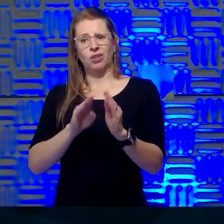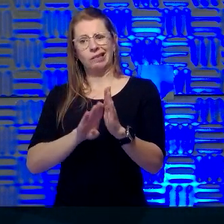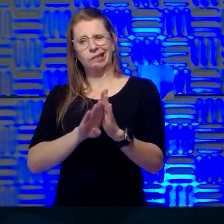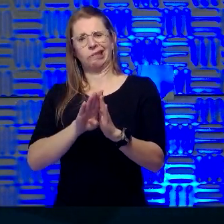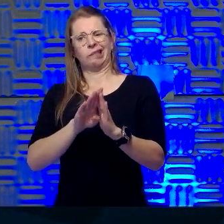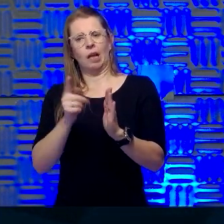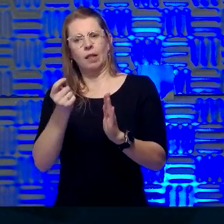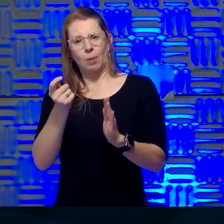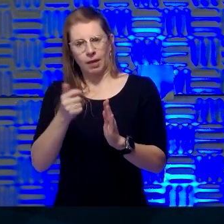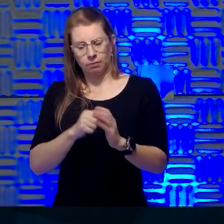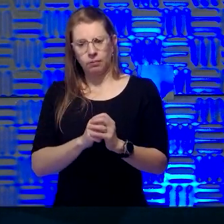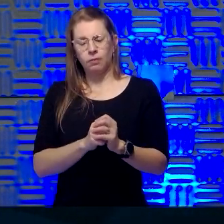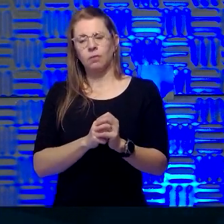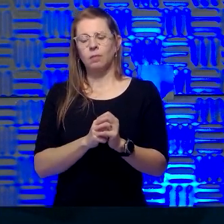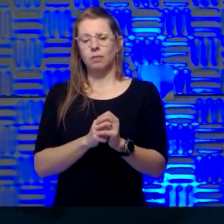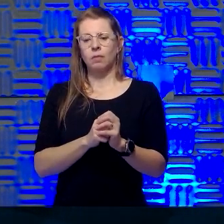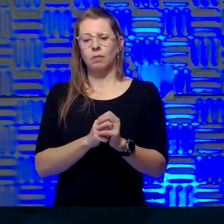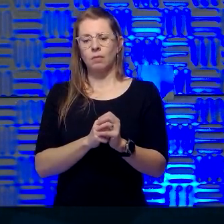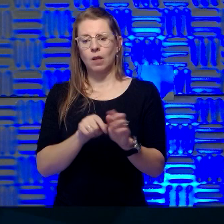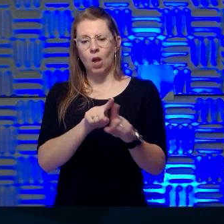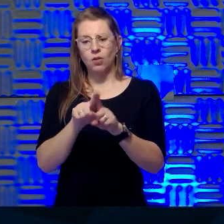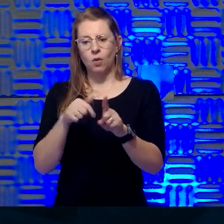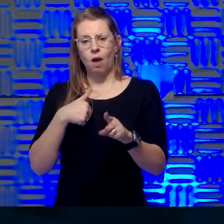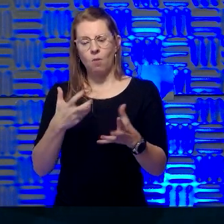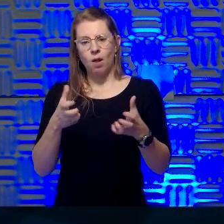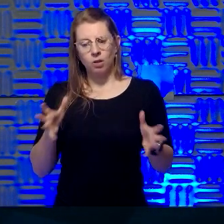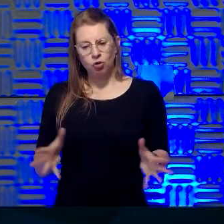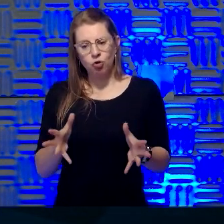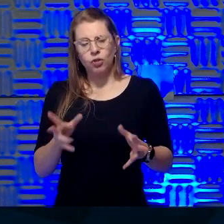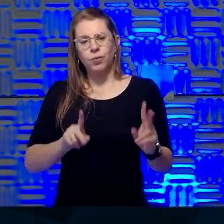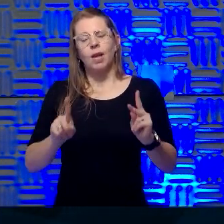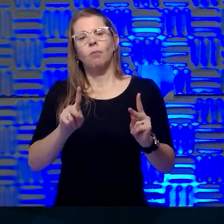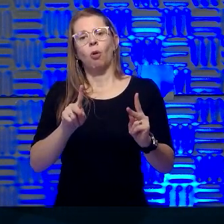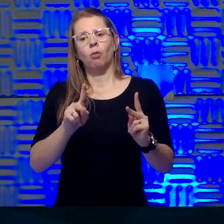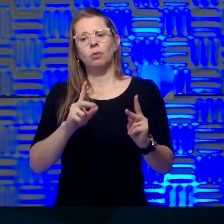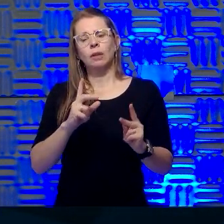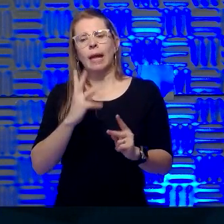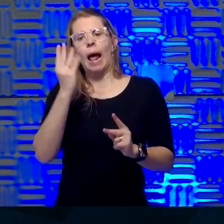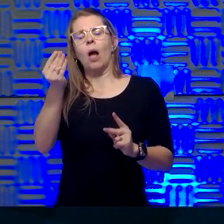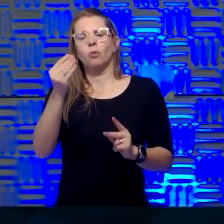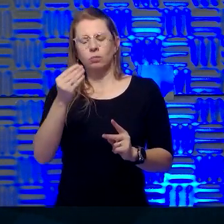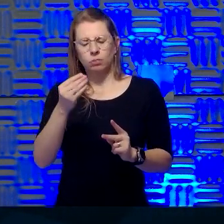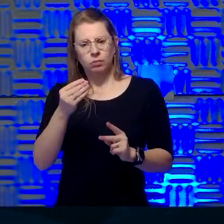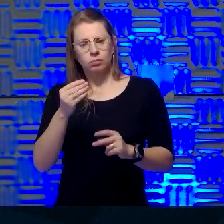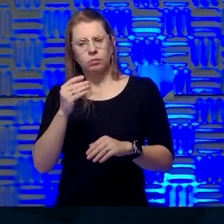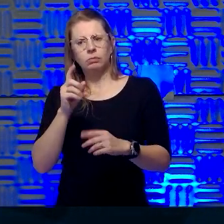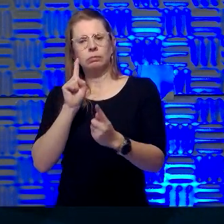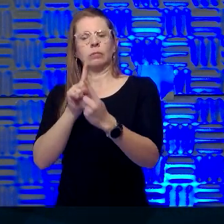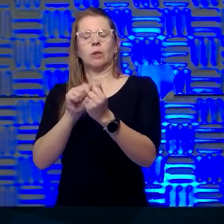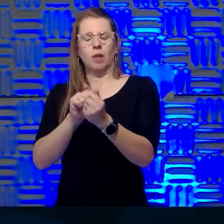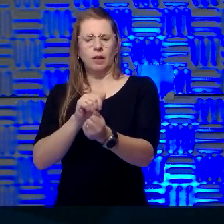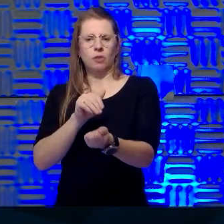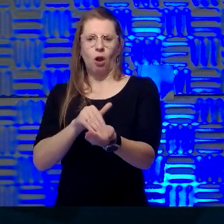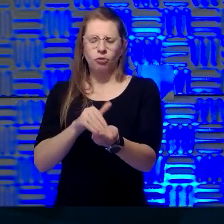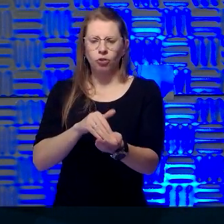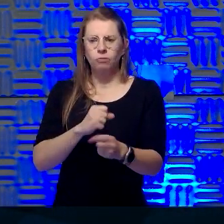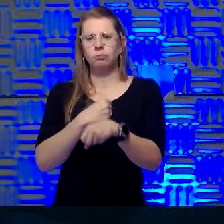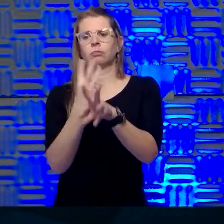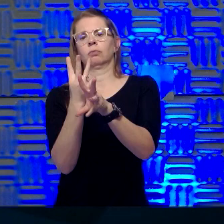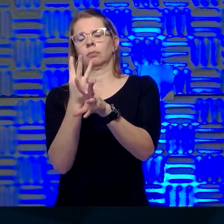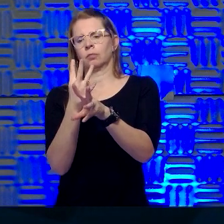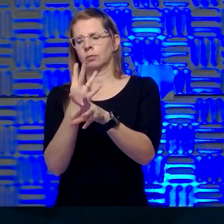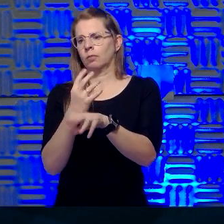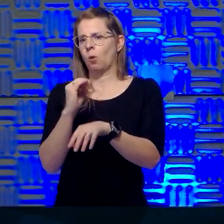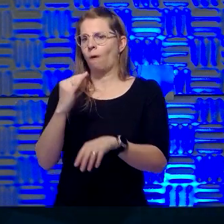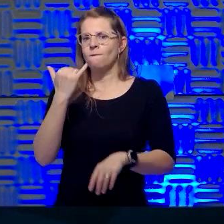little bit. I also want to encourage people, get out and seek care. We can do telemedicine. We can do telephone visits if you